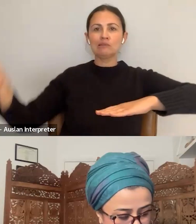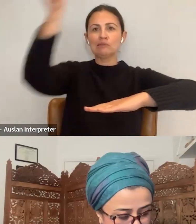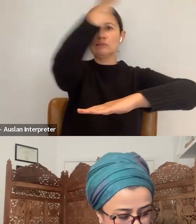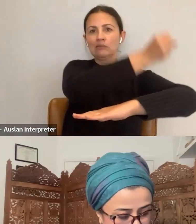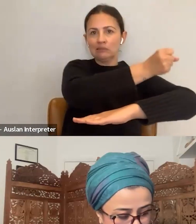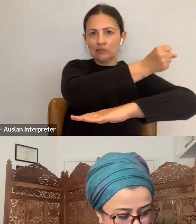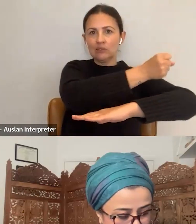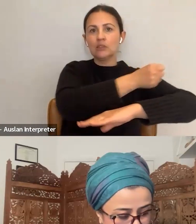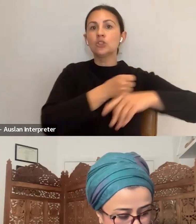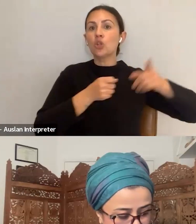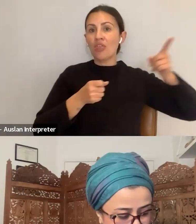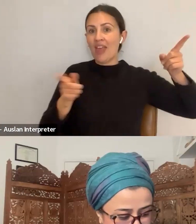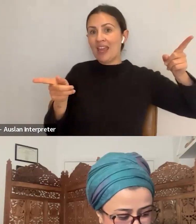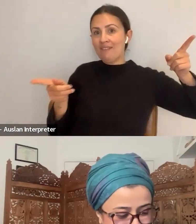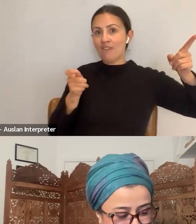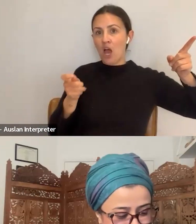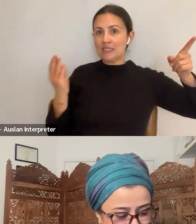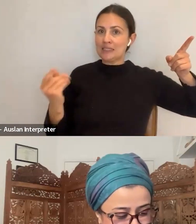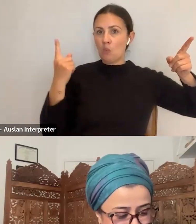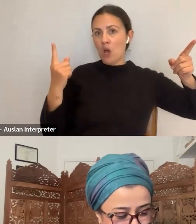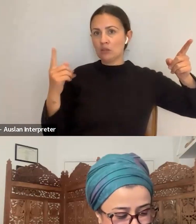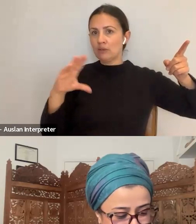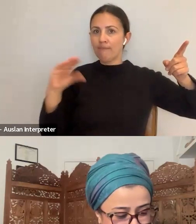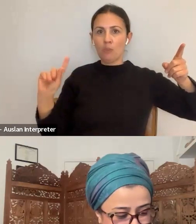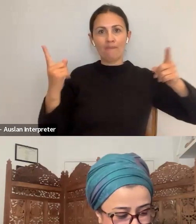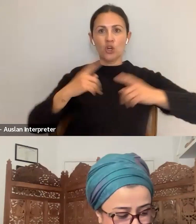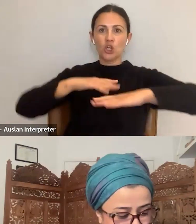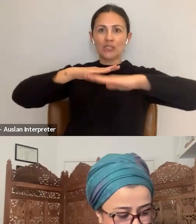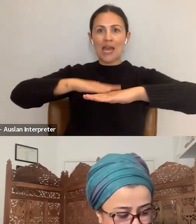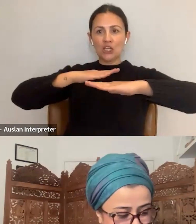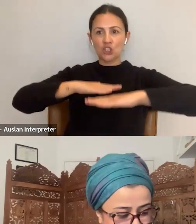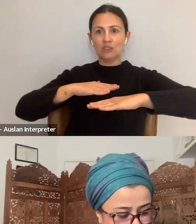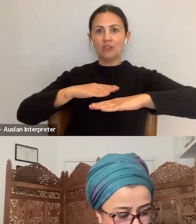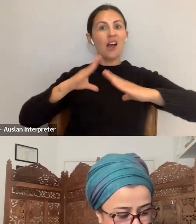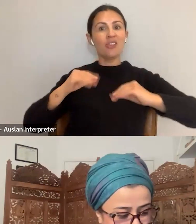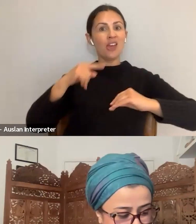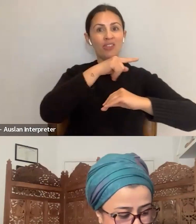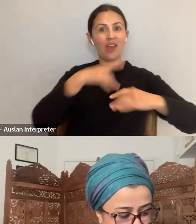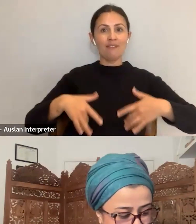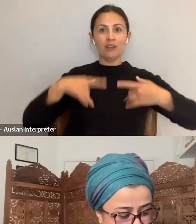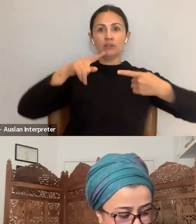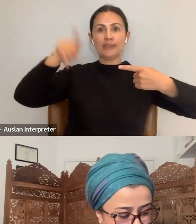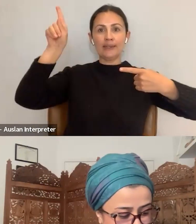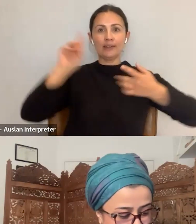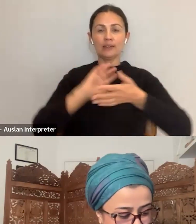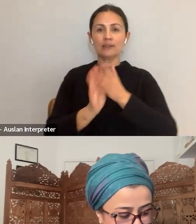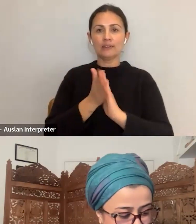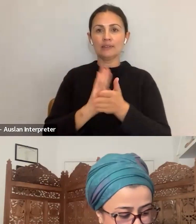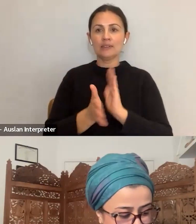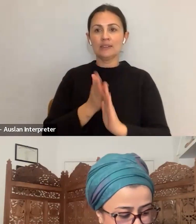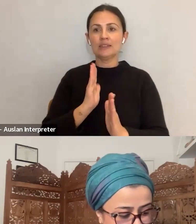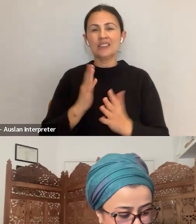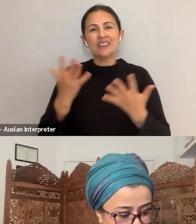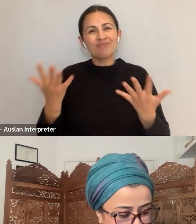the board becomes the kind of signifier that organisation is a little bit more progressive in relation to First Nations